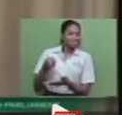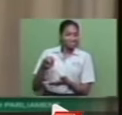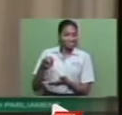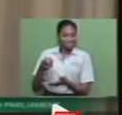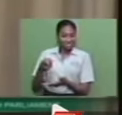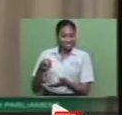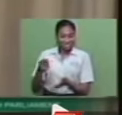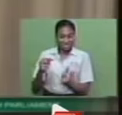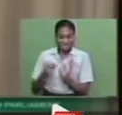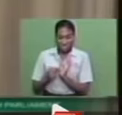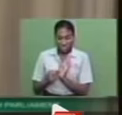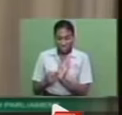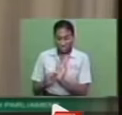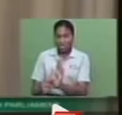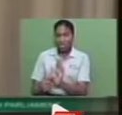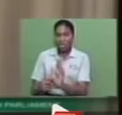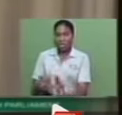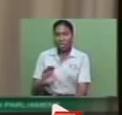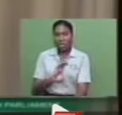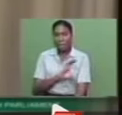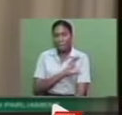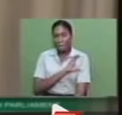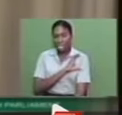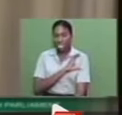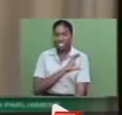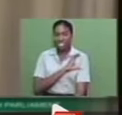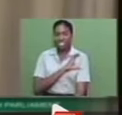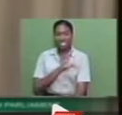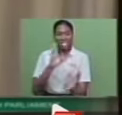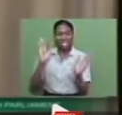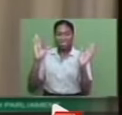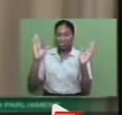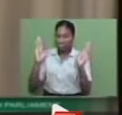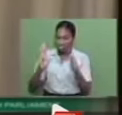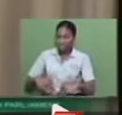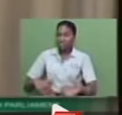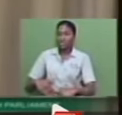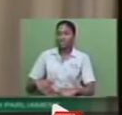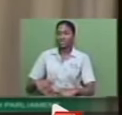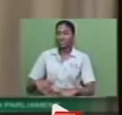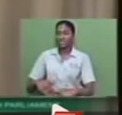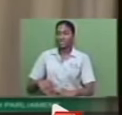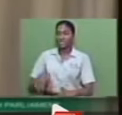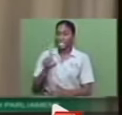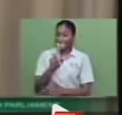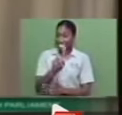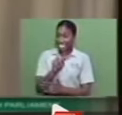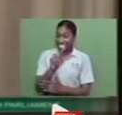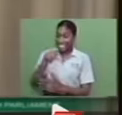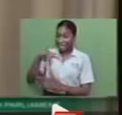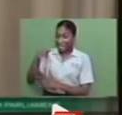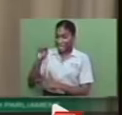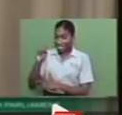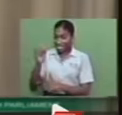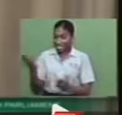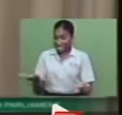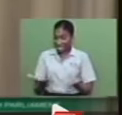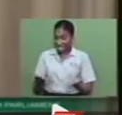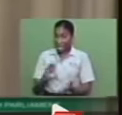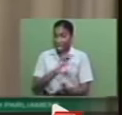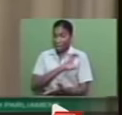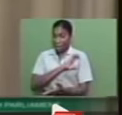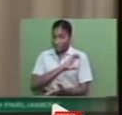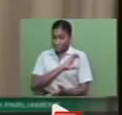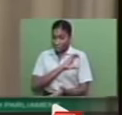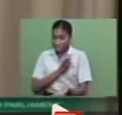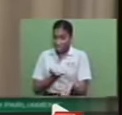shutdown of the TTPS in Trinidad and Tobago. And I'll share with you why. At a time when home invasions